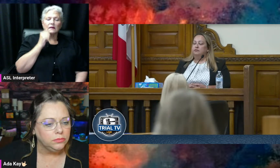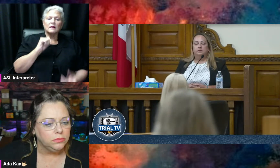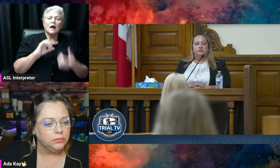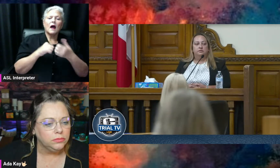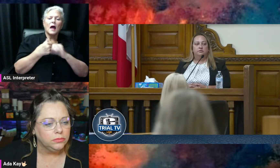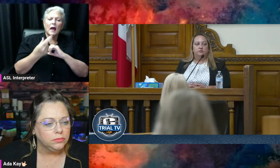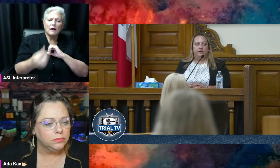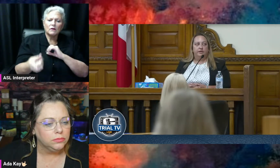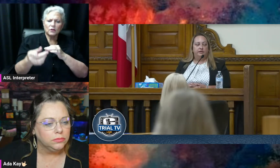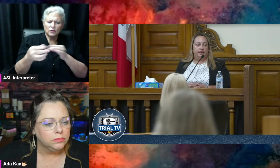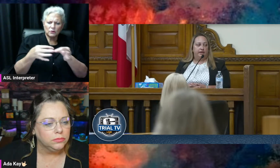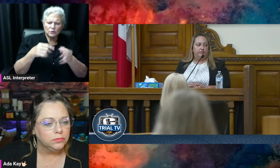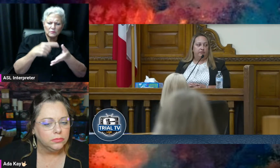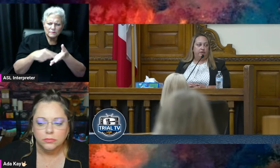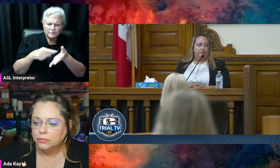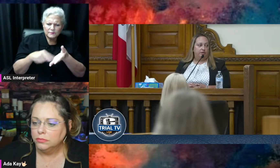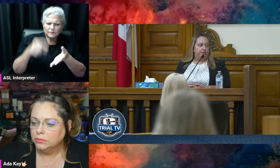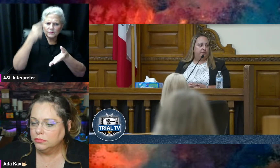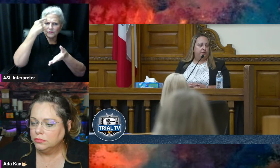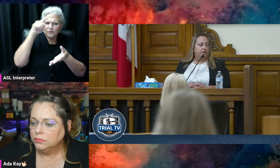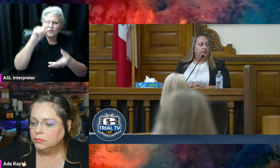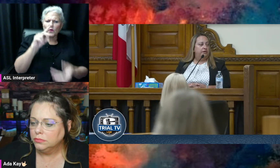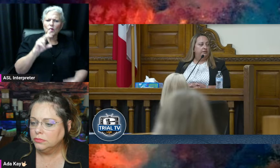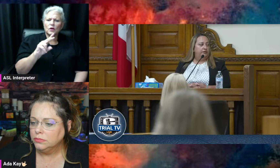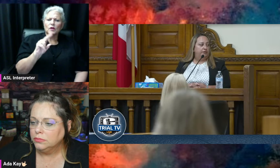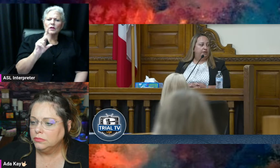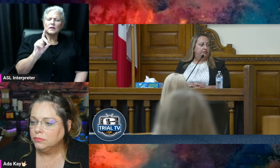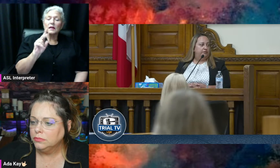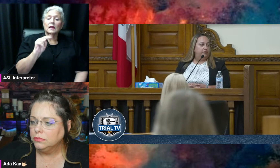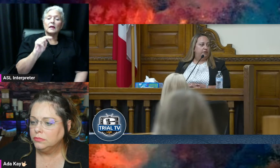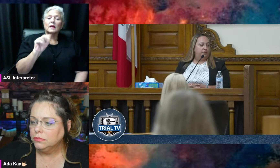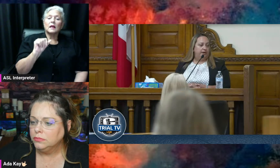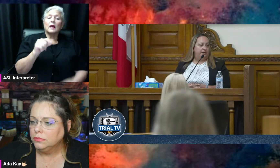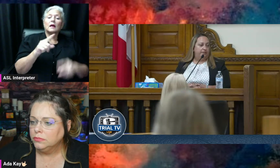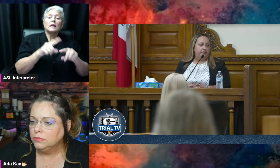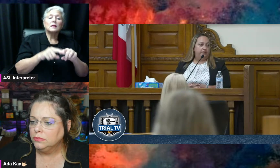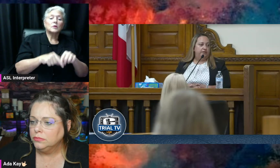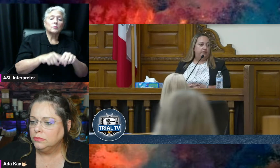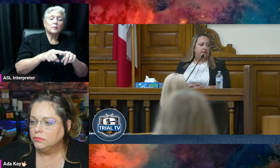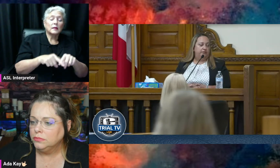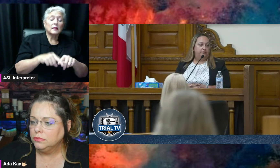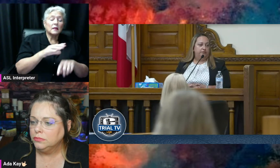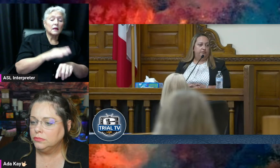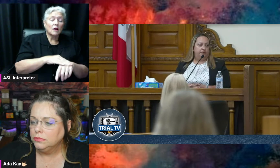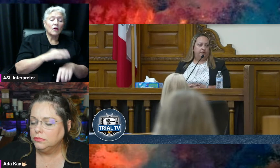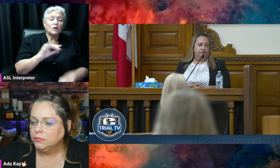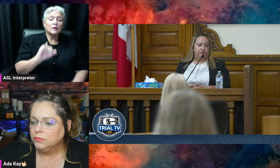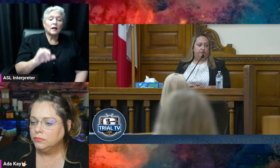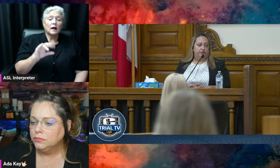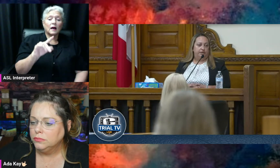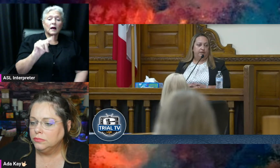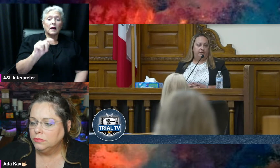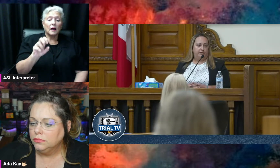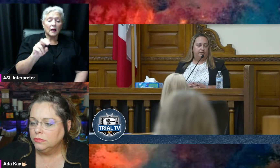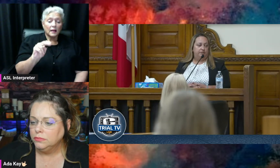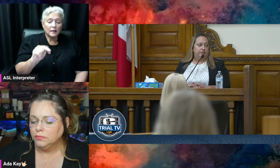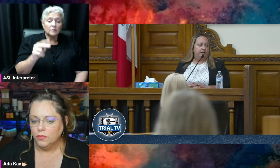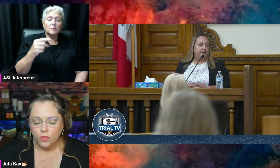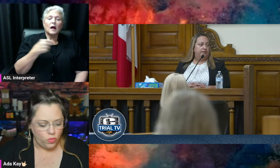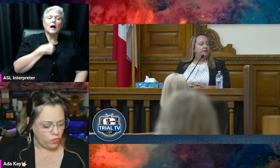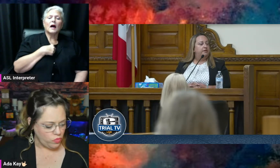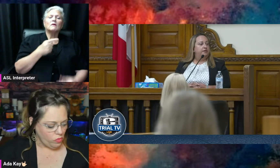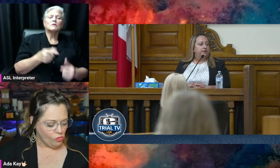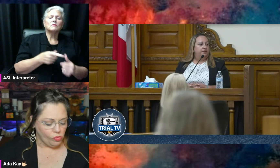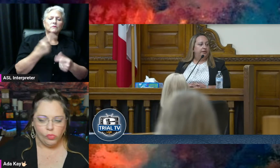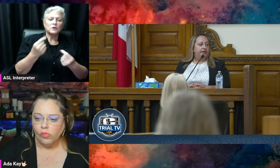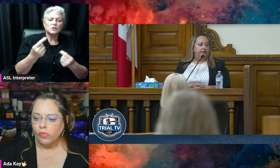DNA? Depending on the item and what I'm looking for. If I'm looking for a body fluid, I will do first a visual exam in natural